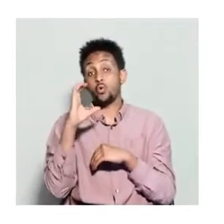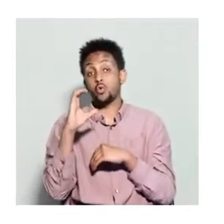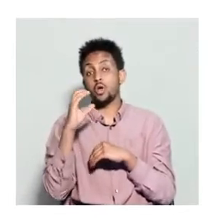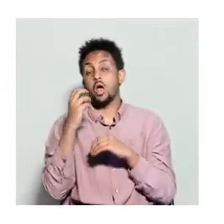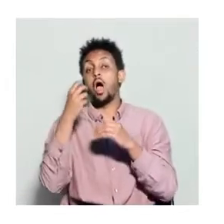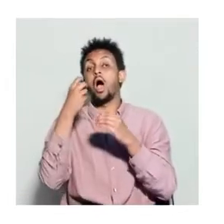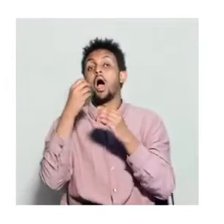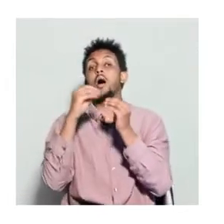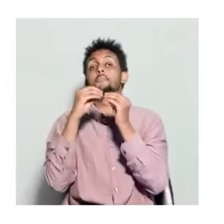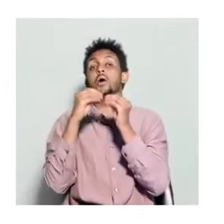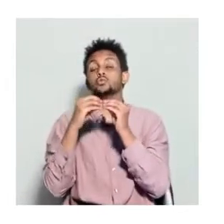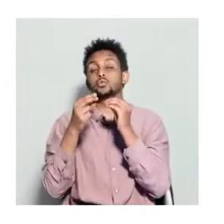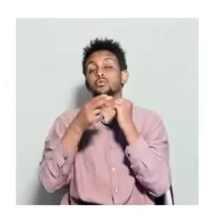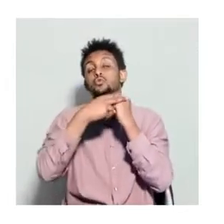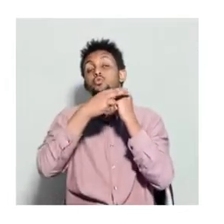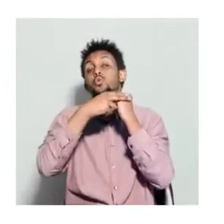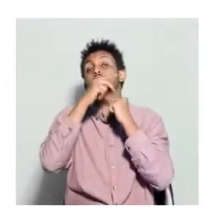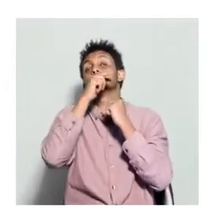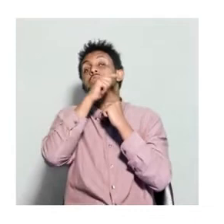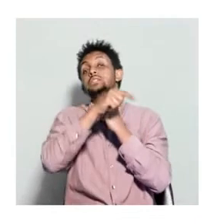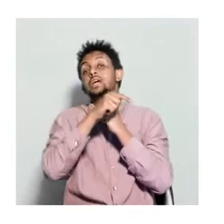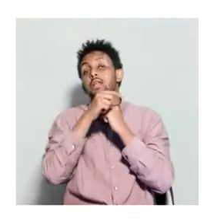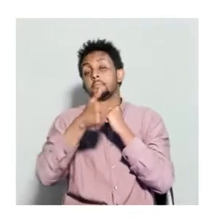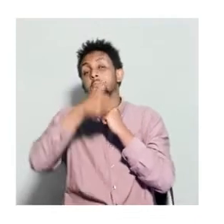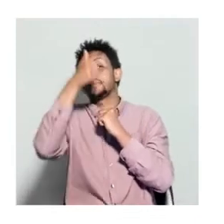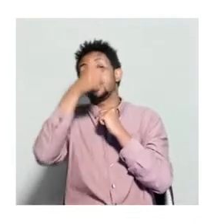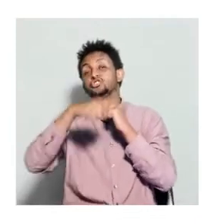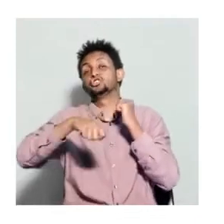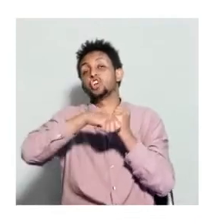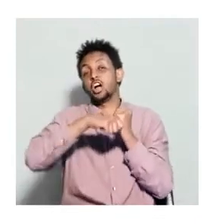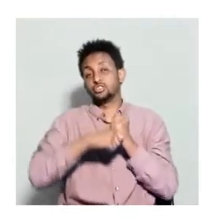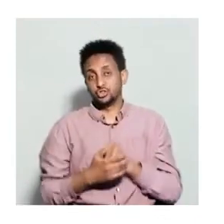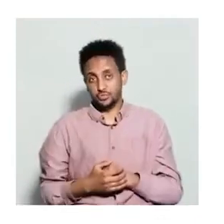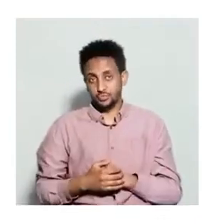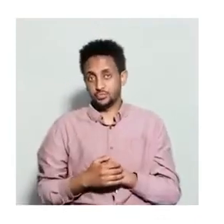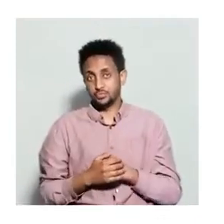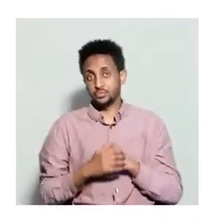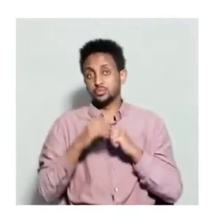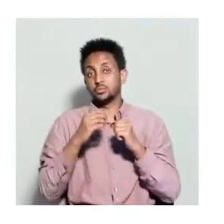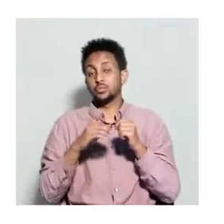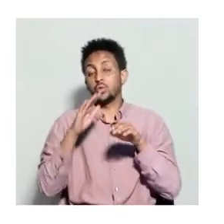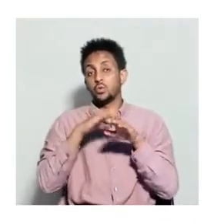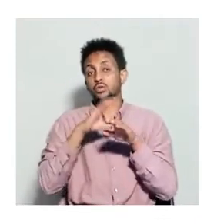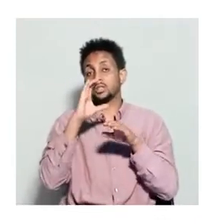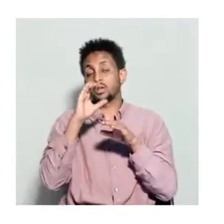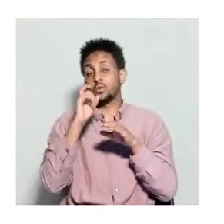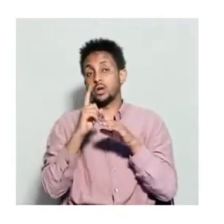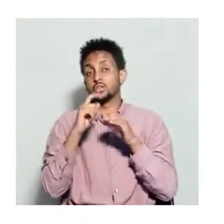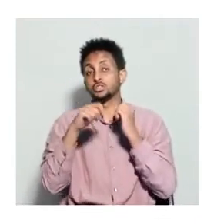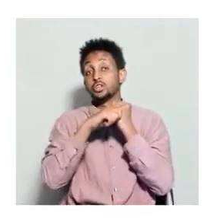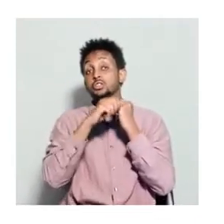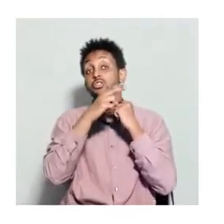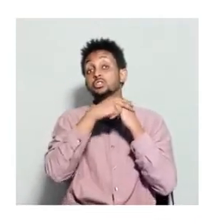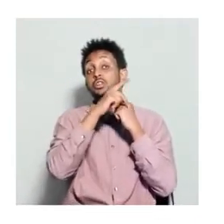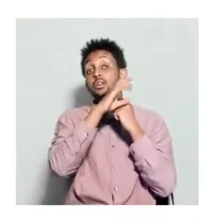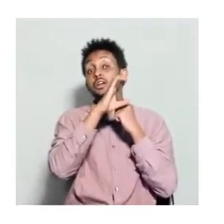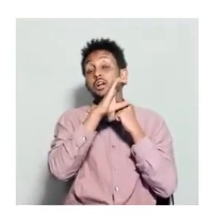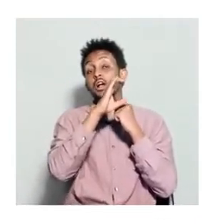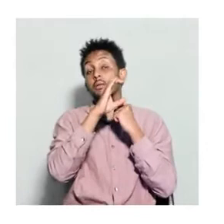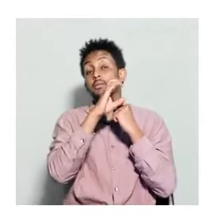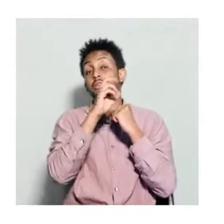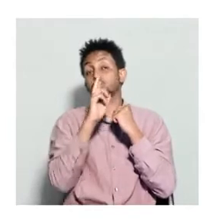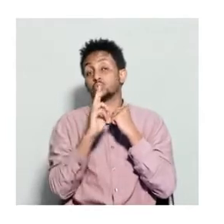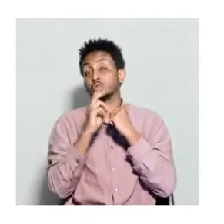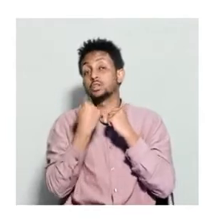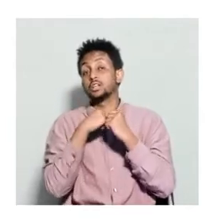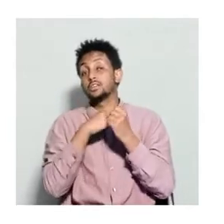amount of the charge stored on the main charge and on the capacitor 1, and the charge stored on the capacitor 2